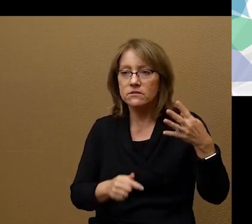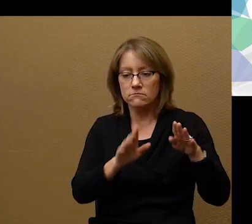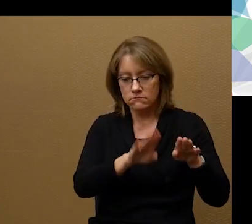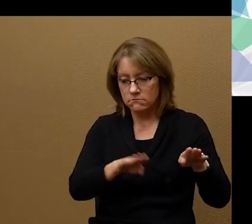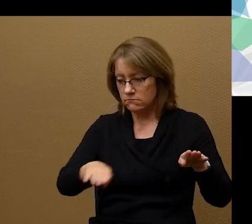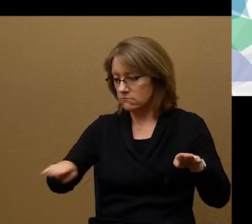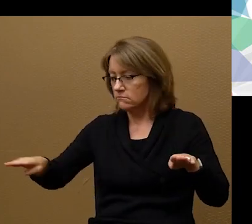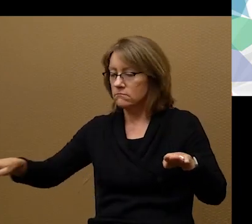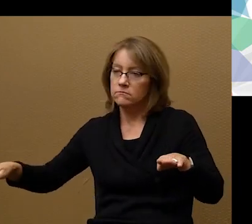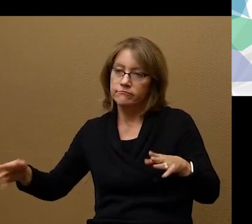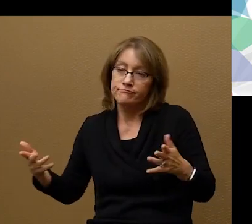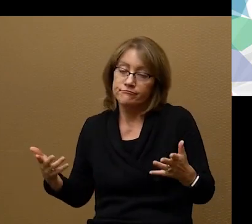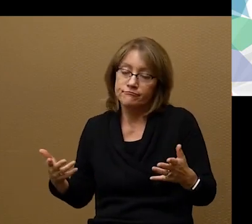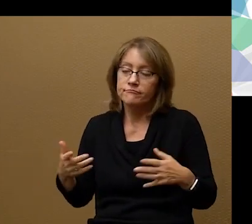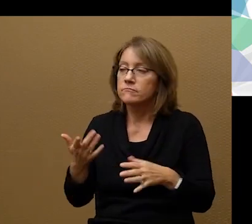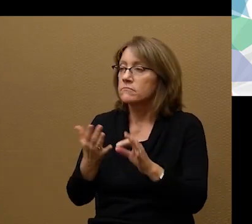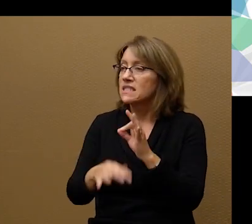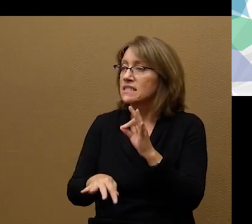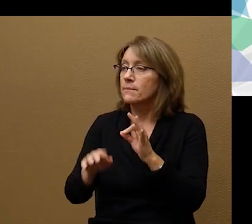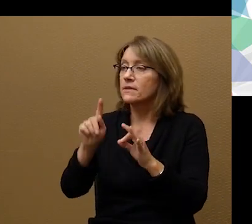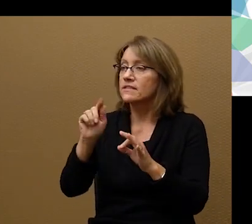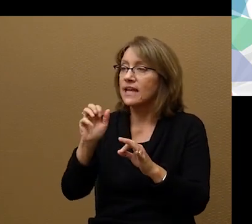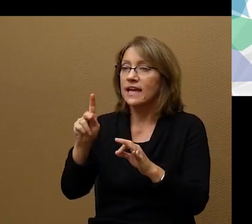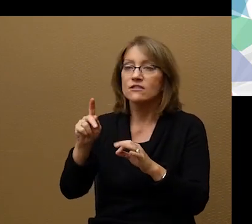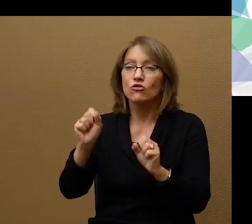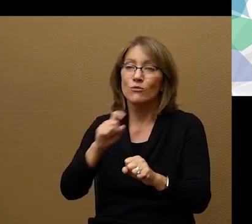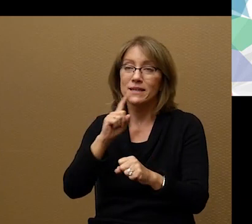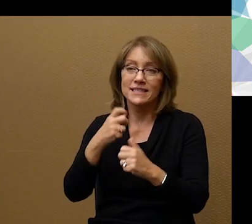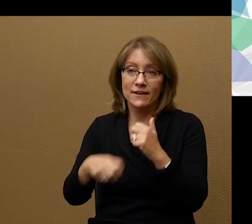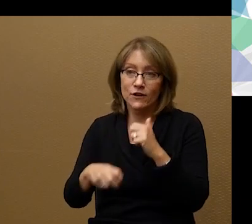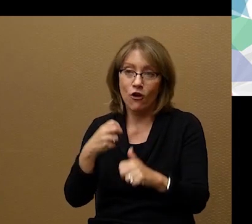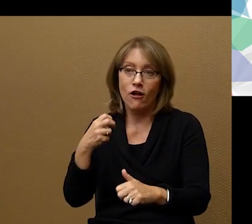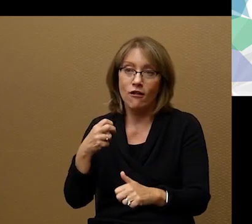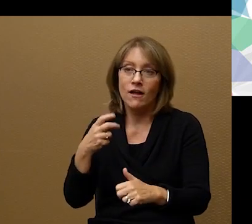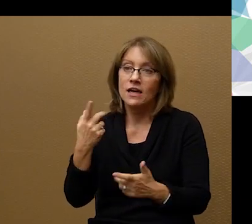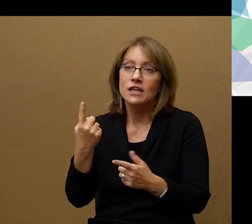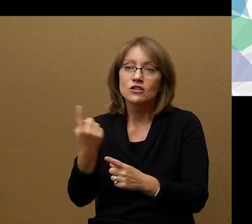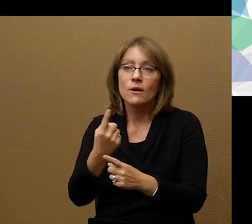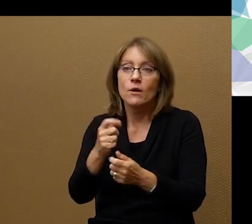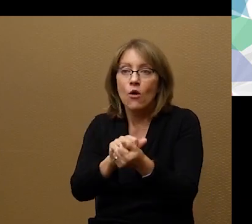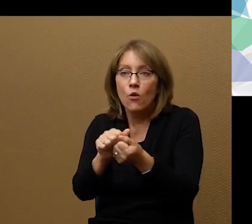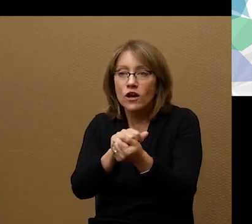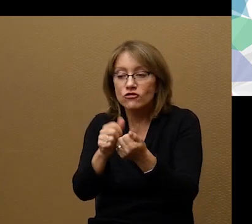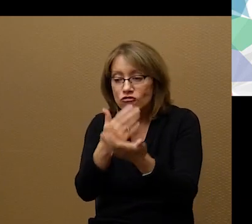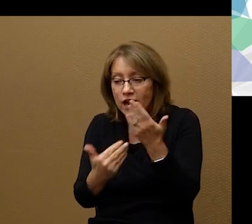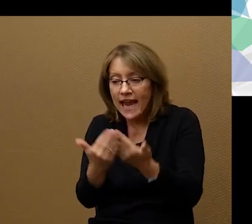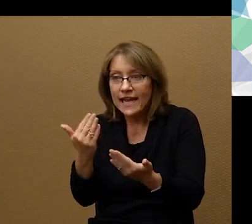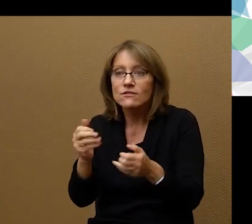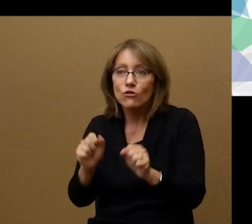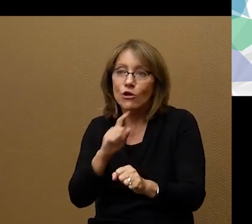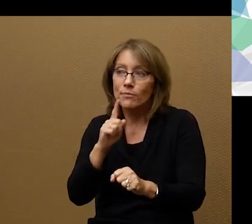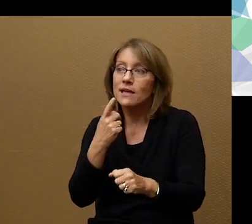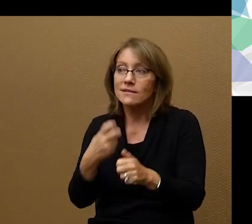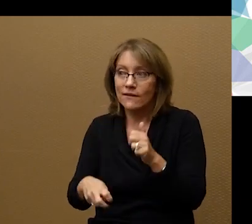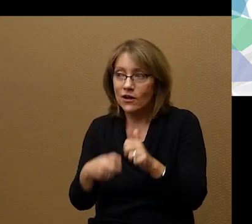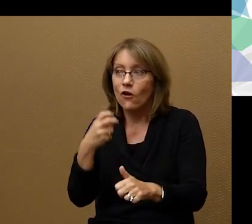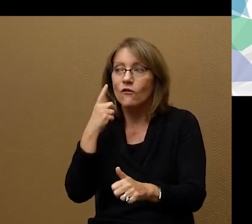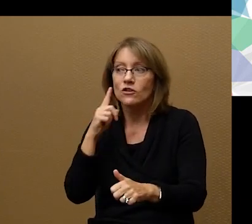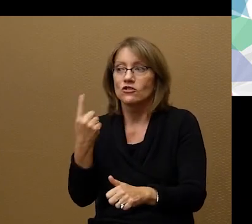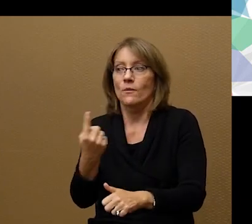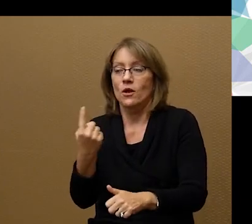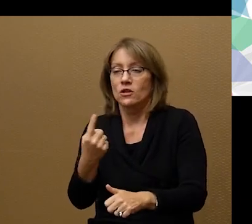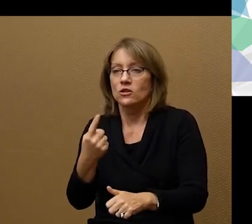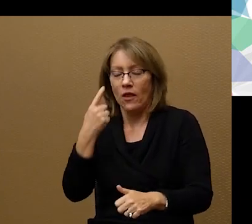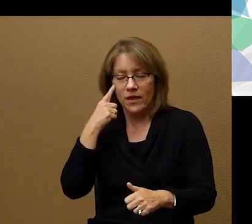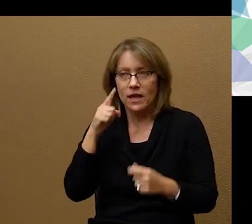So, simple tasks can be difficult. Someone washing their hands can be difficult. So thinking about the